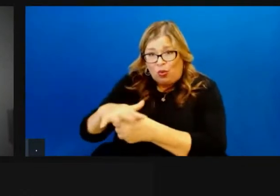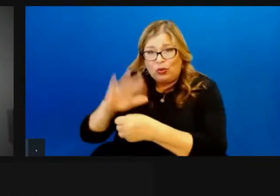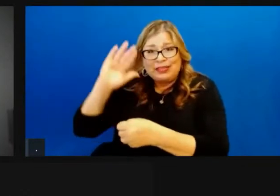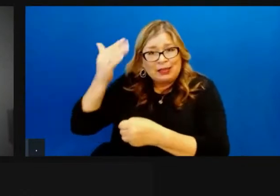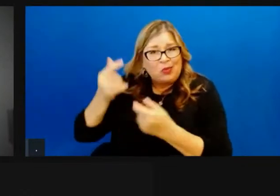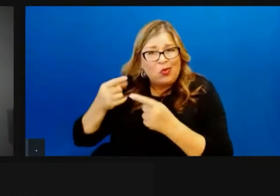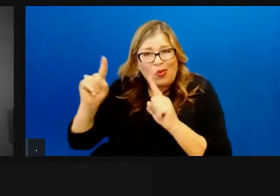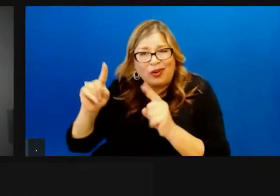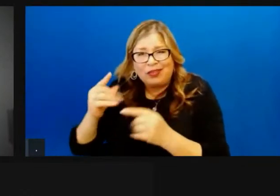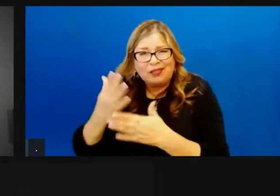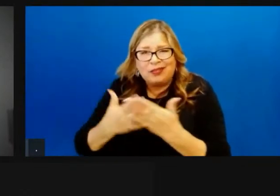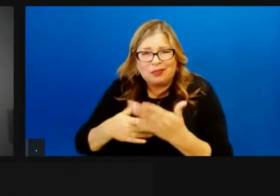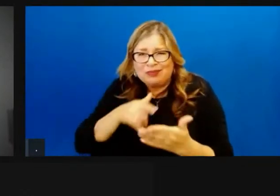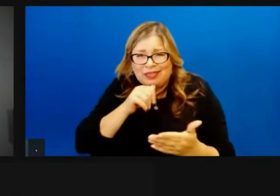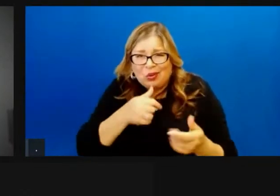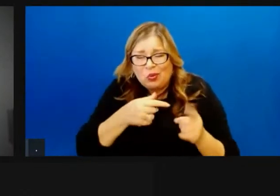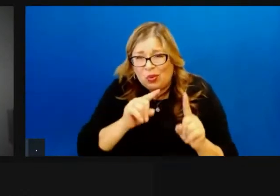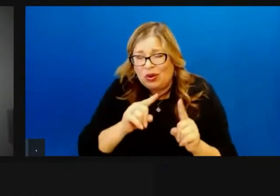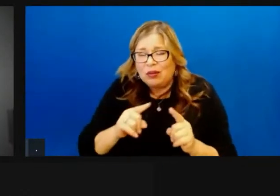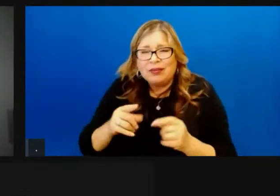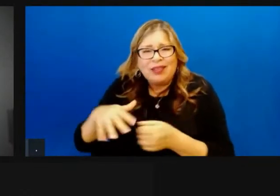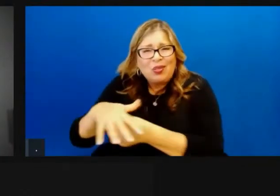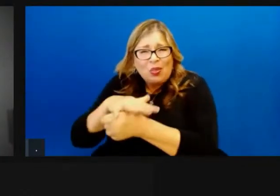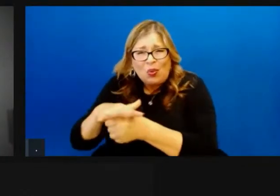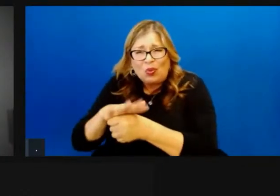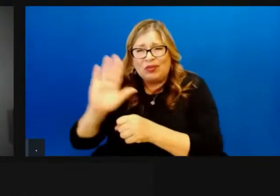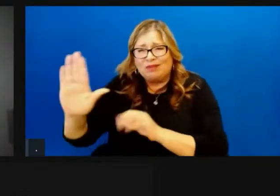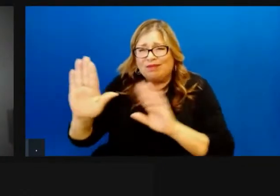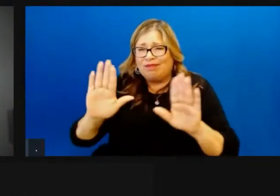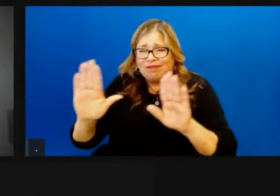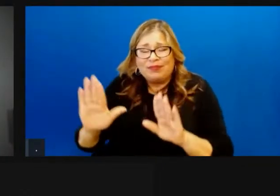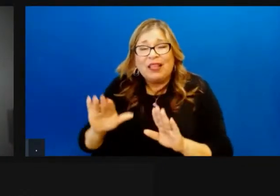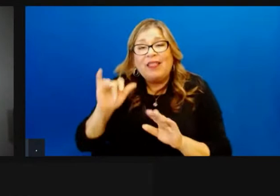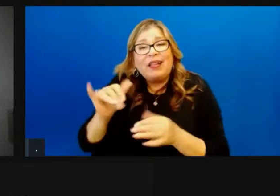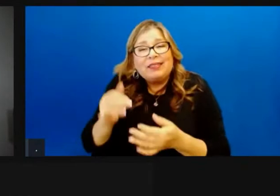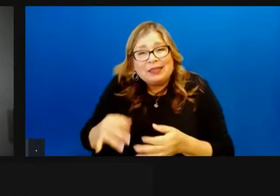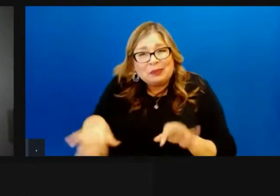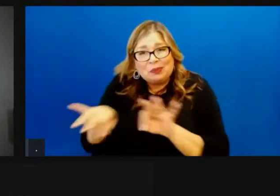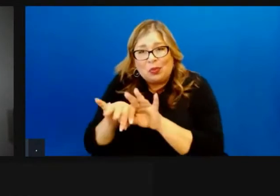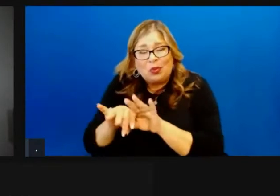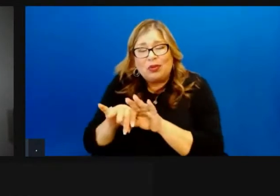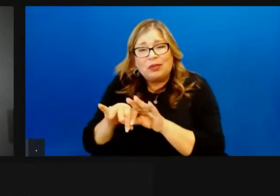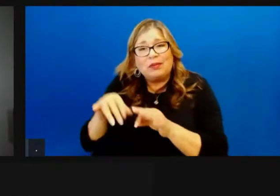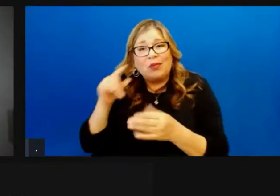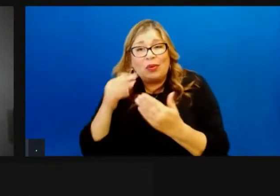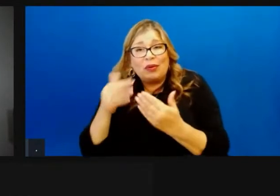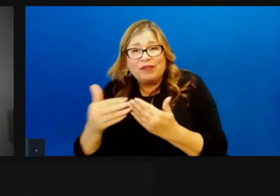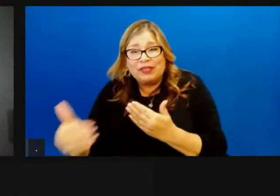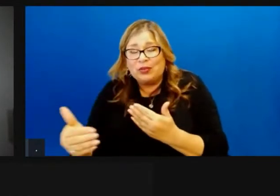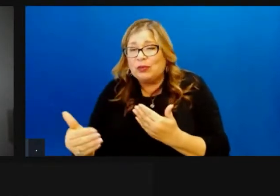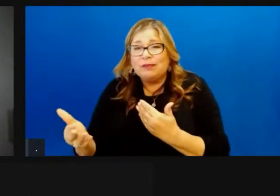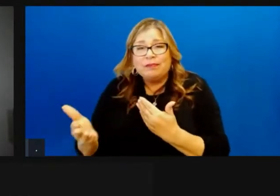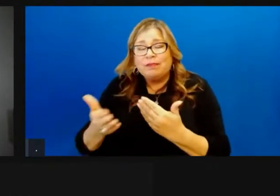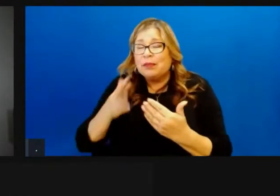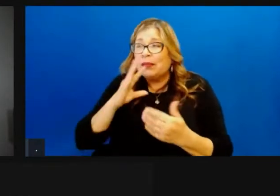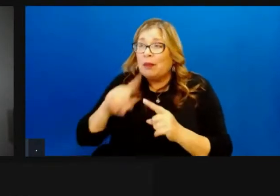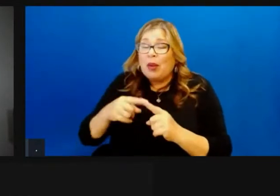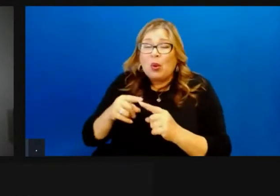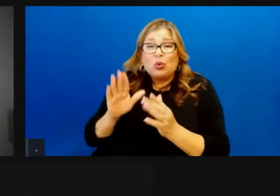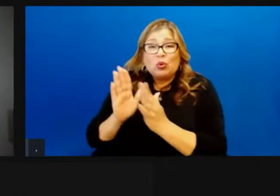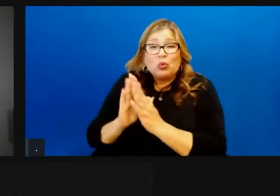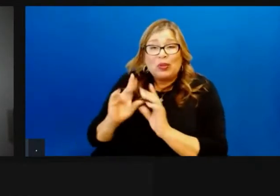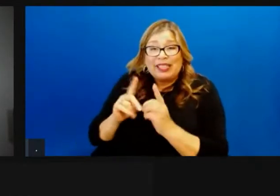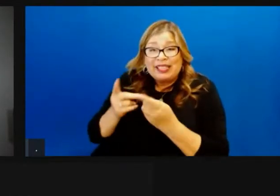that will be, as it has been, an important feature moving forward, whether that's at the district level or the local health jurisdiction level.